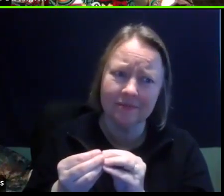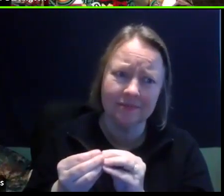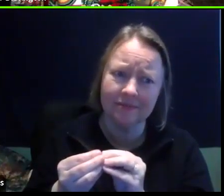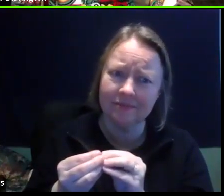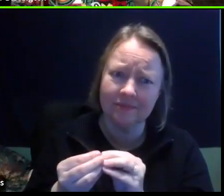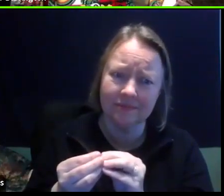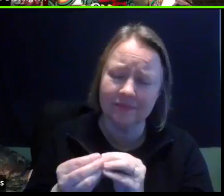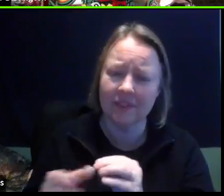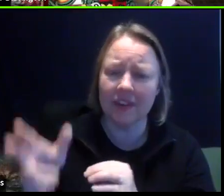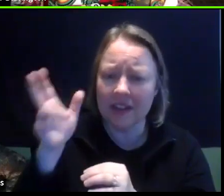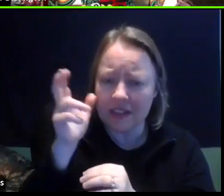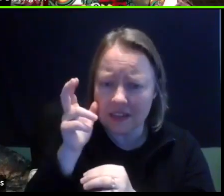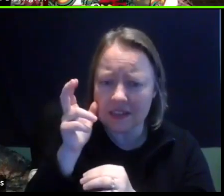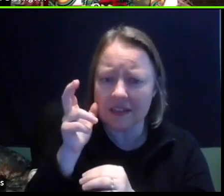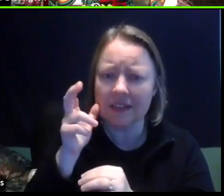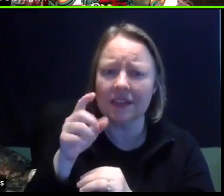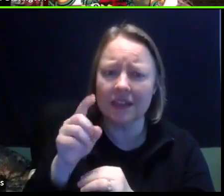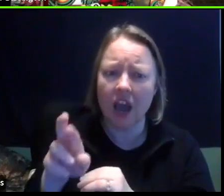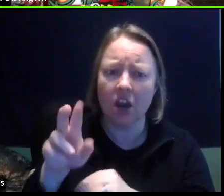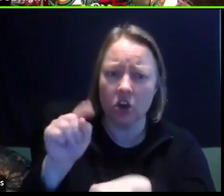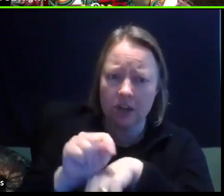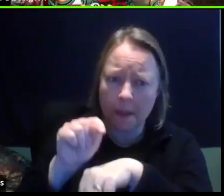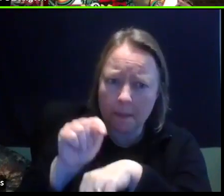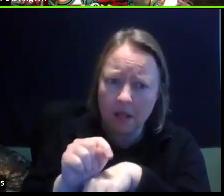to listen to Dr. Temple,